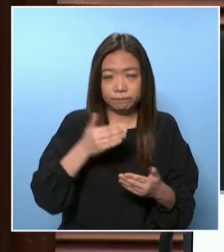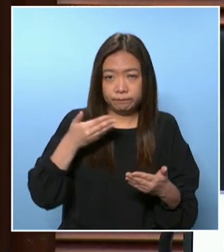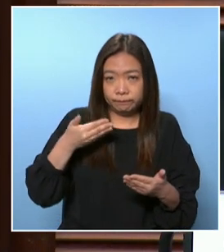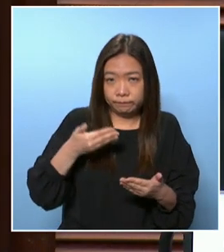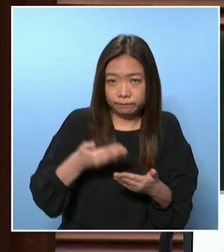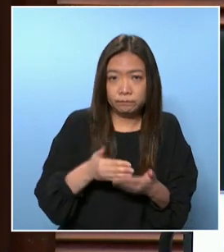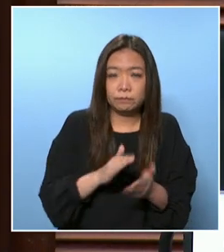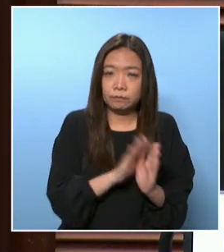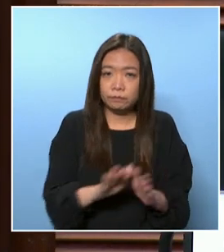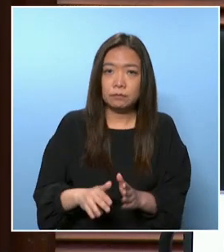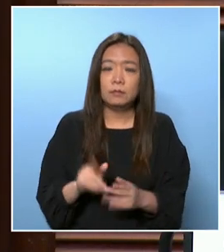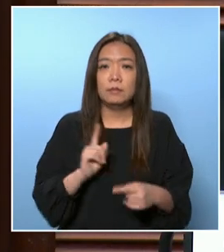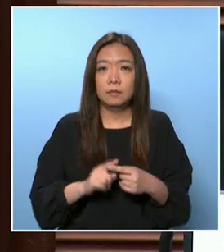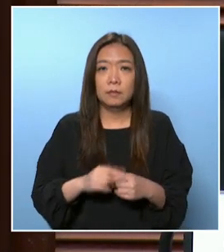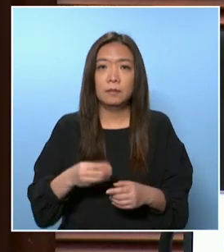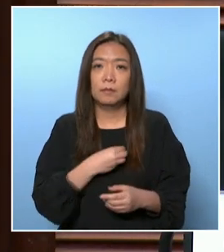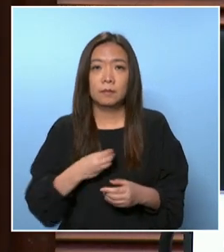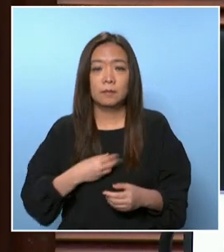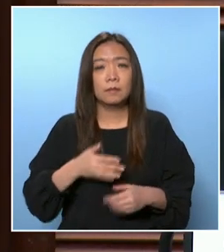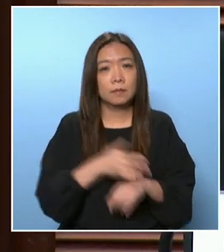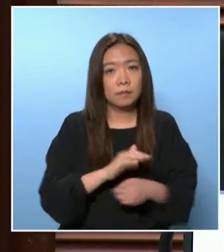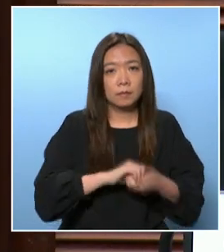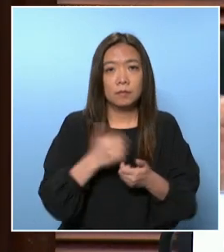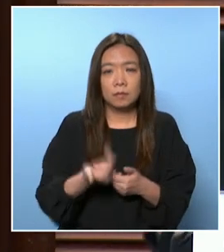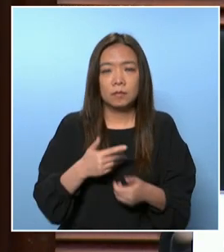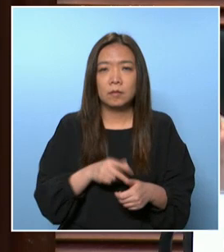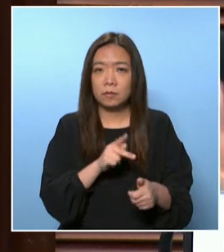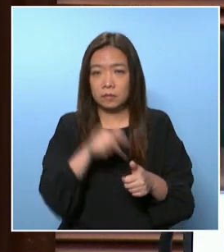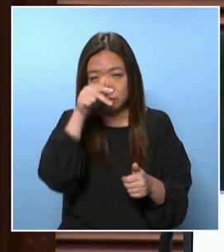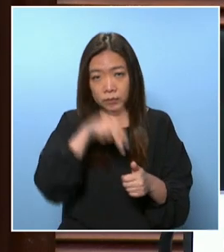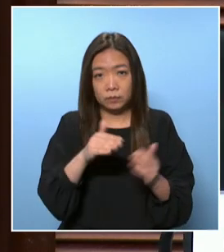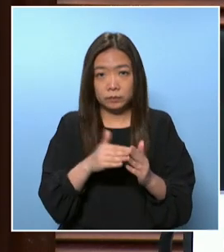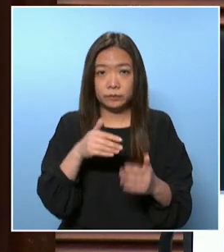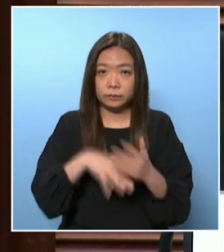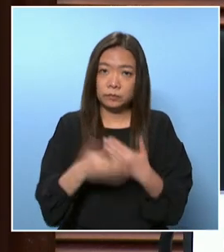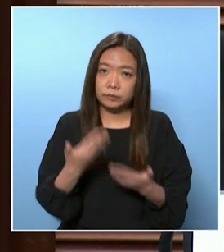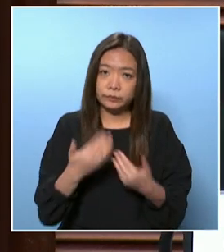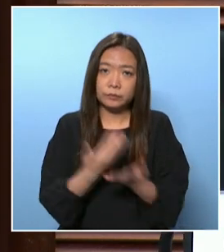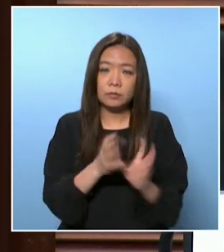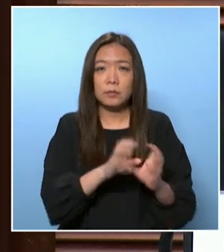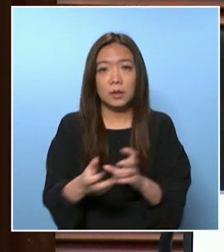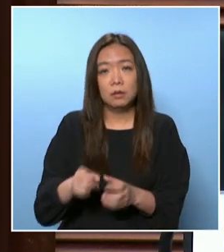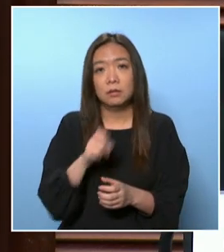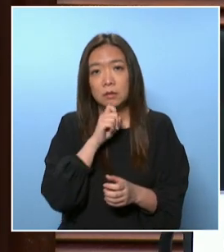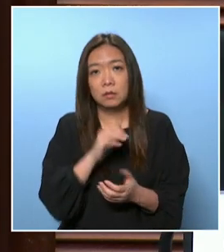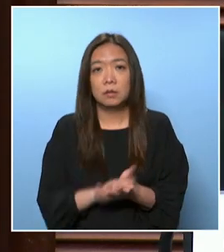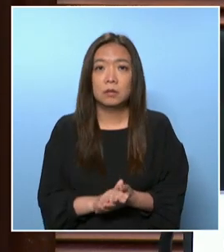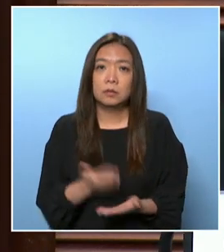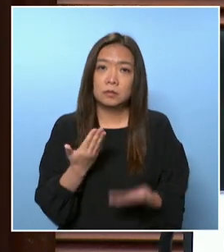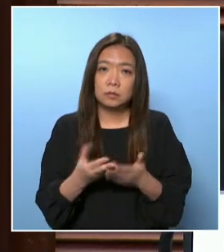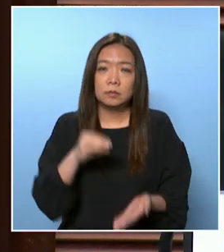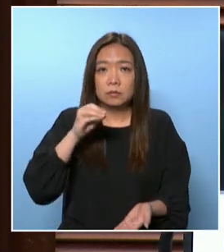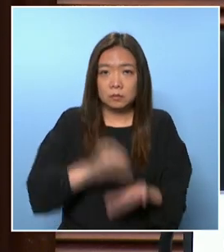community. There should be more cooperation in regard to end-of-life care,